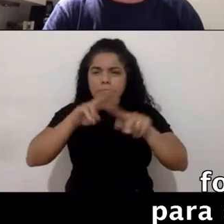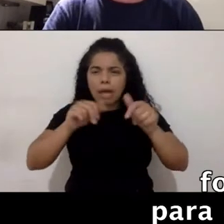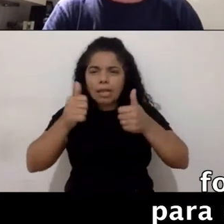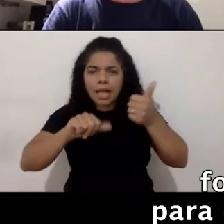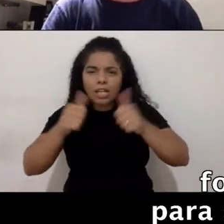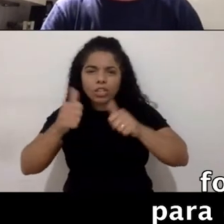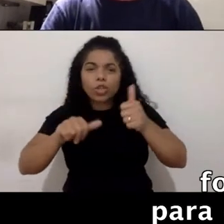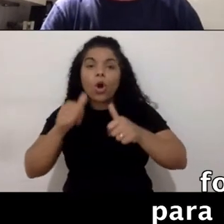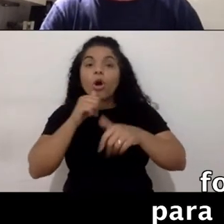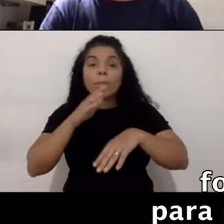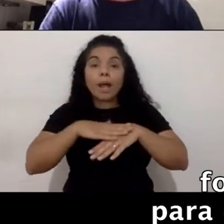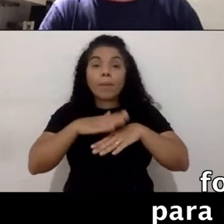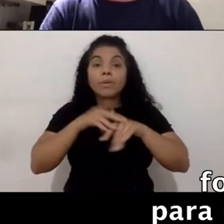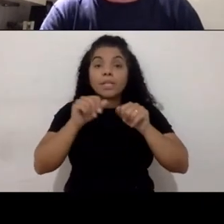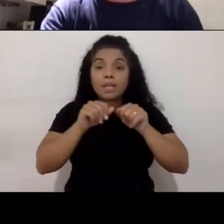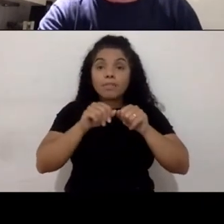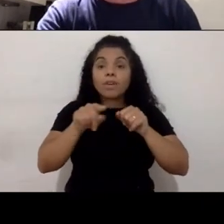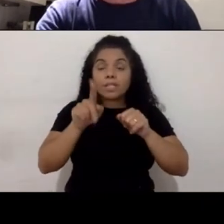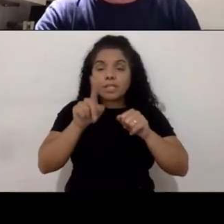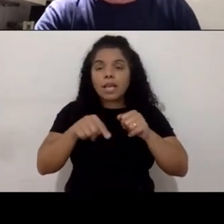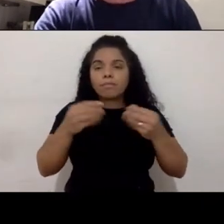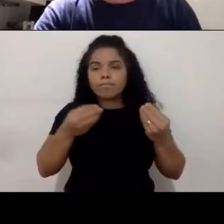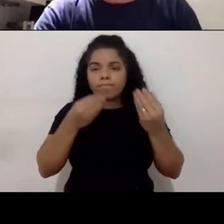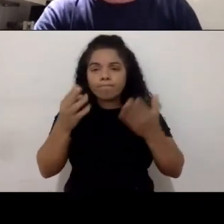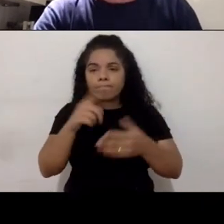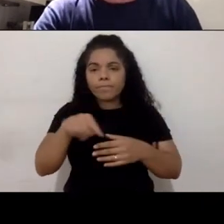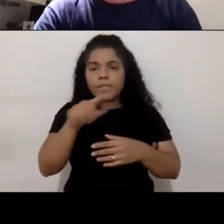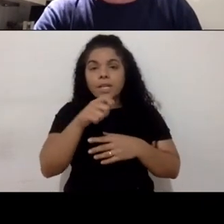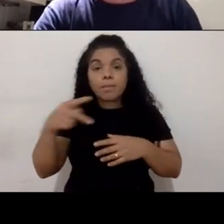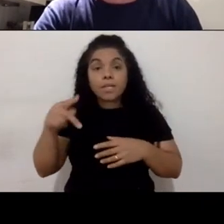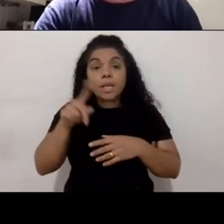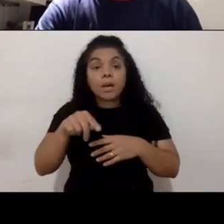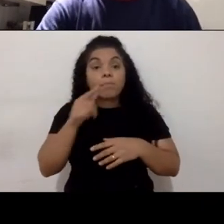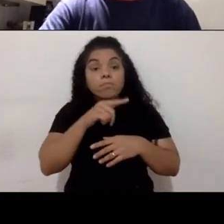can consume them on demand.